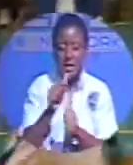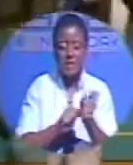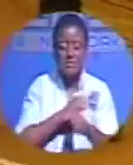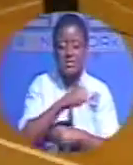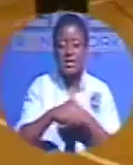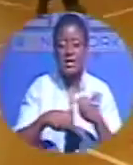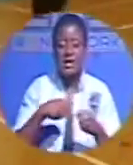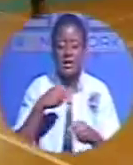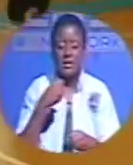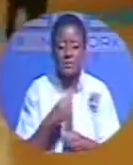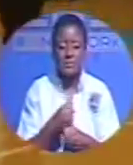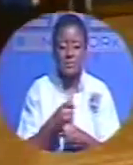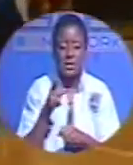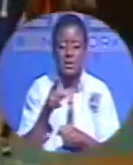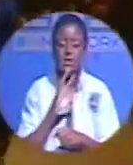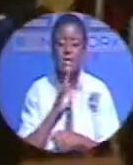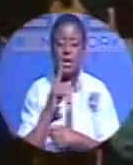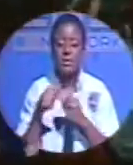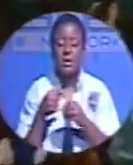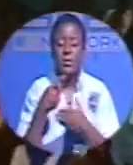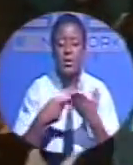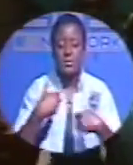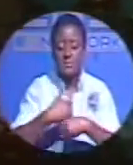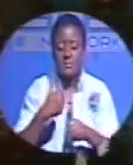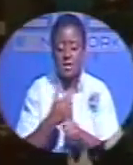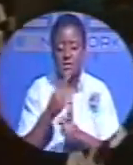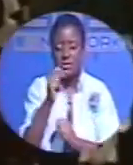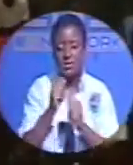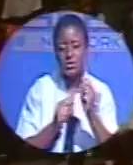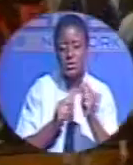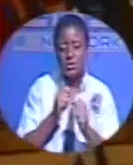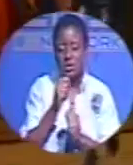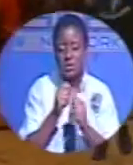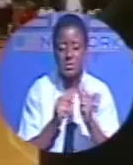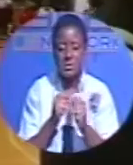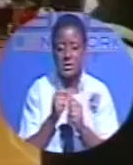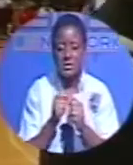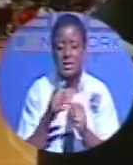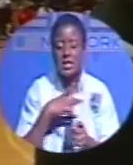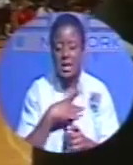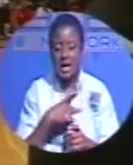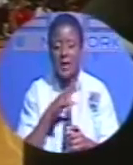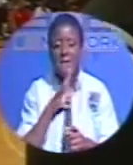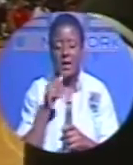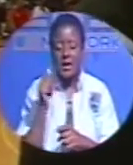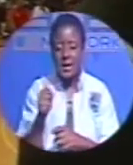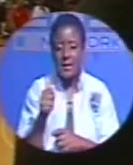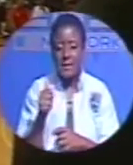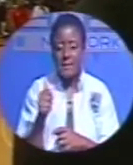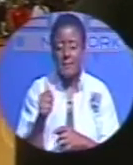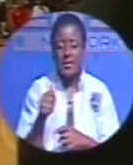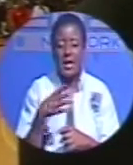no different. He spoke about what makes this tournament so appealing to him and others. This is one of the best